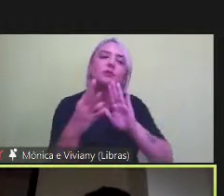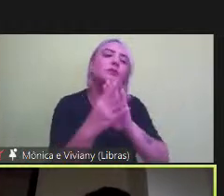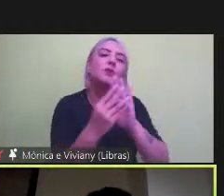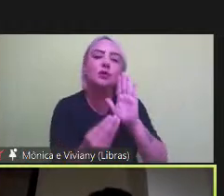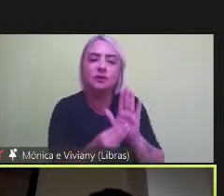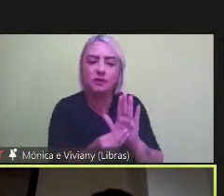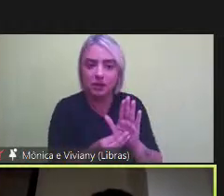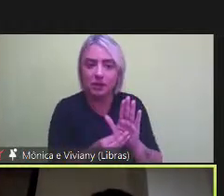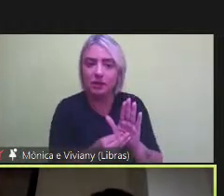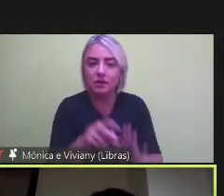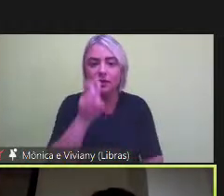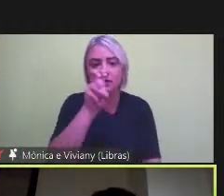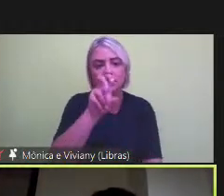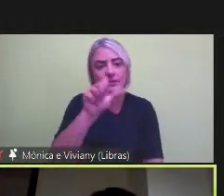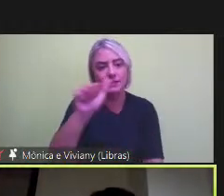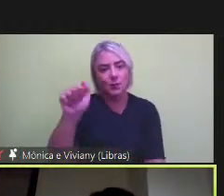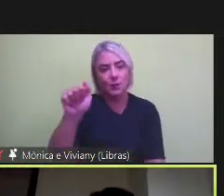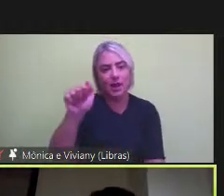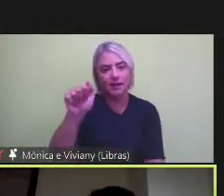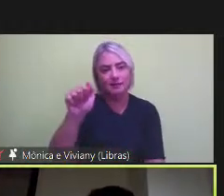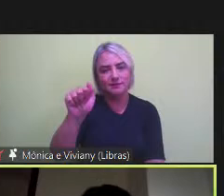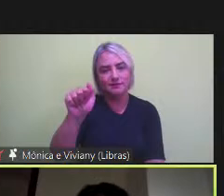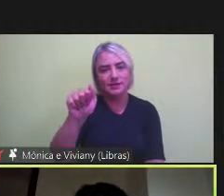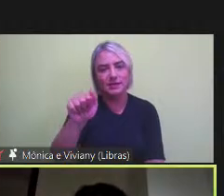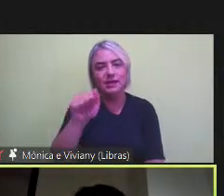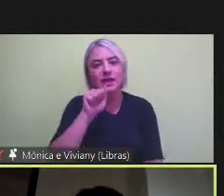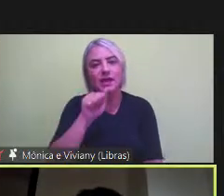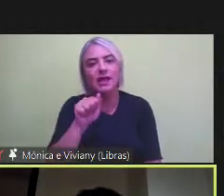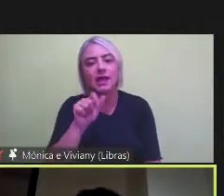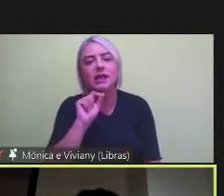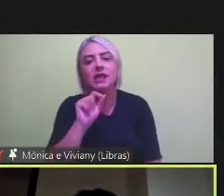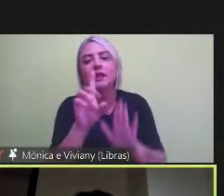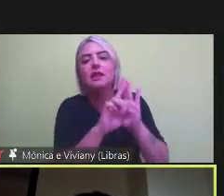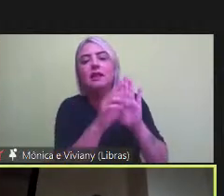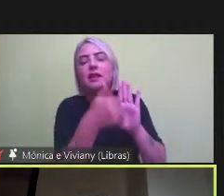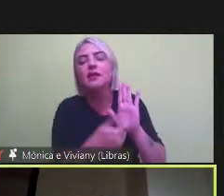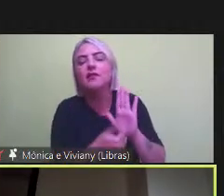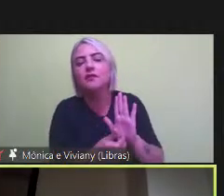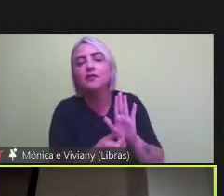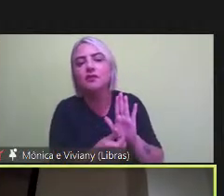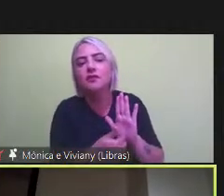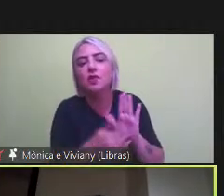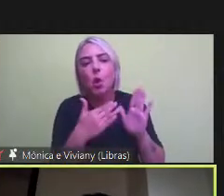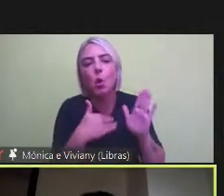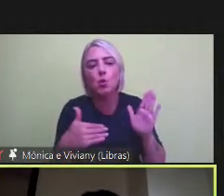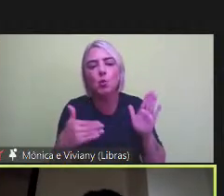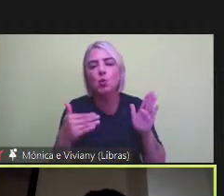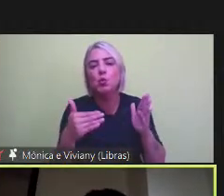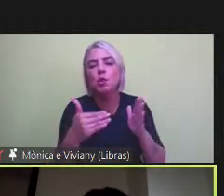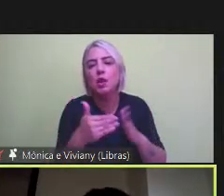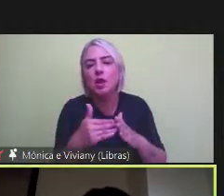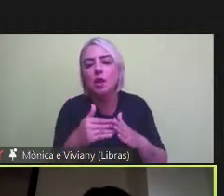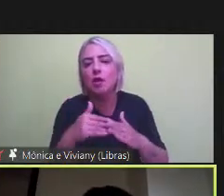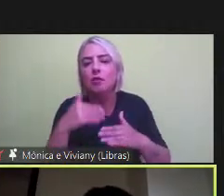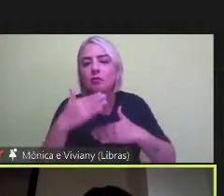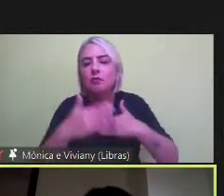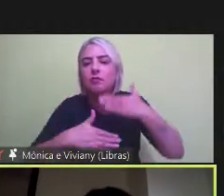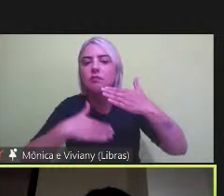the model of the 5 A's and defines all